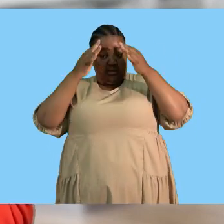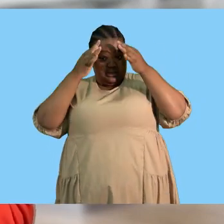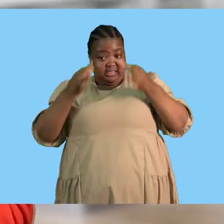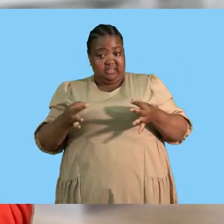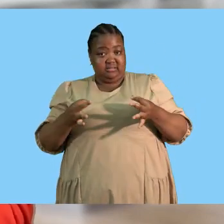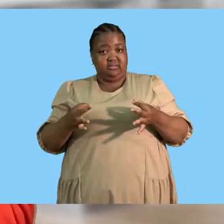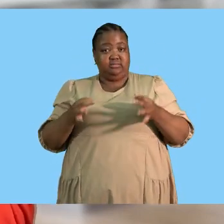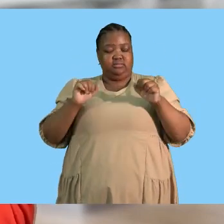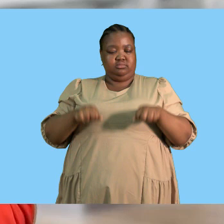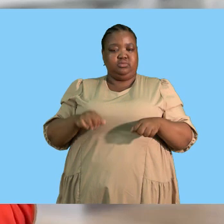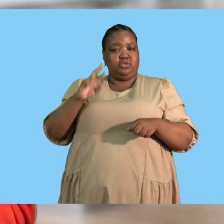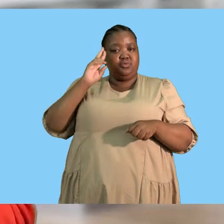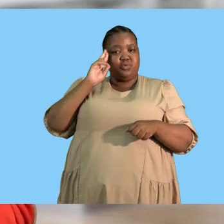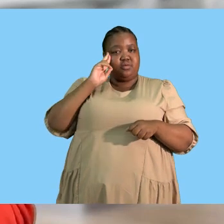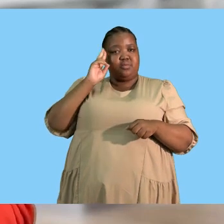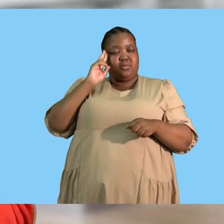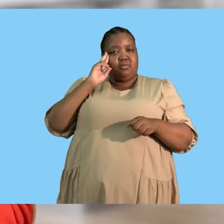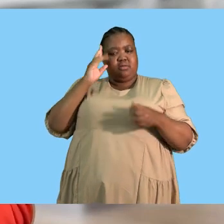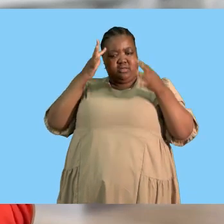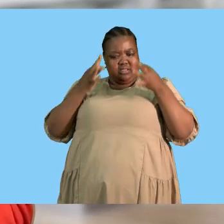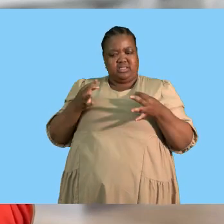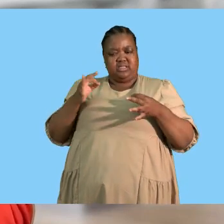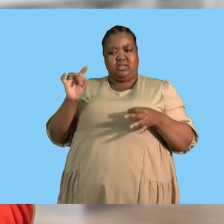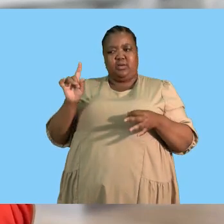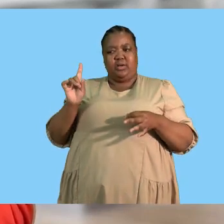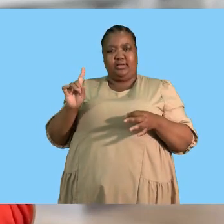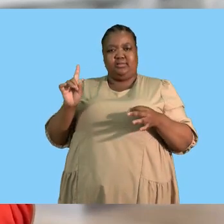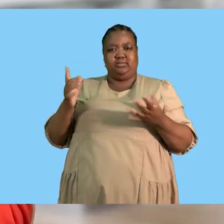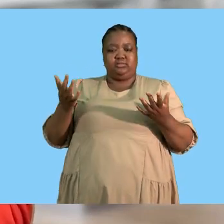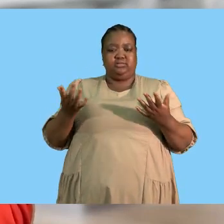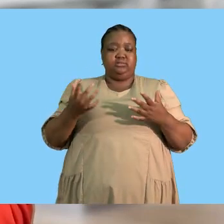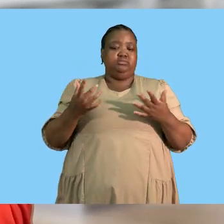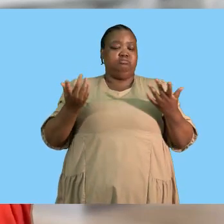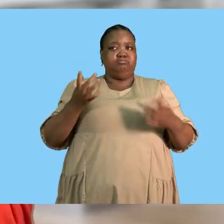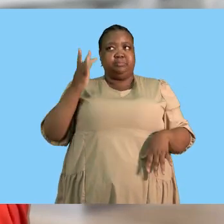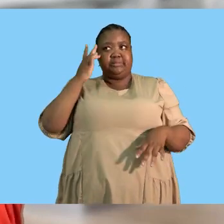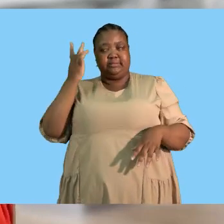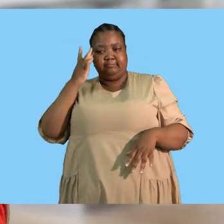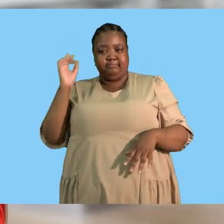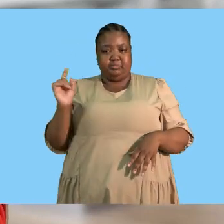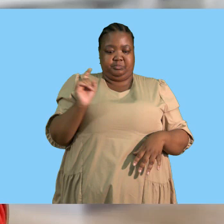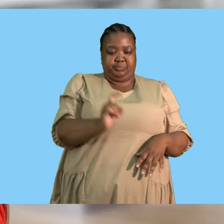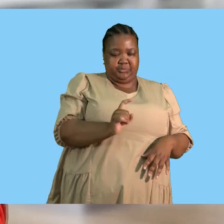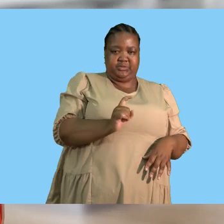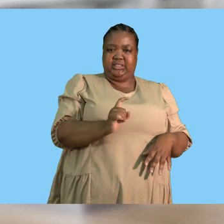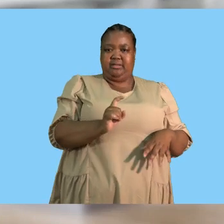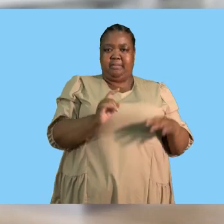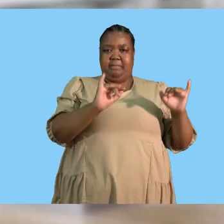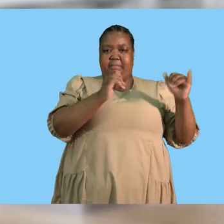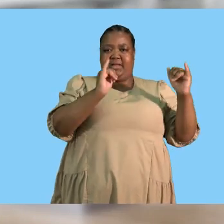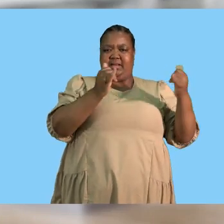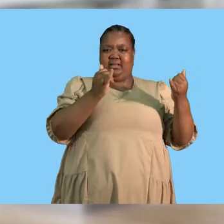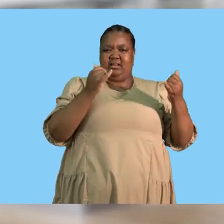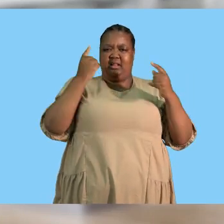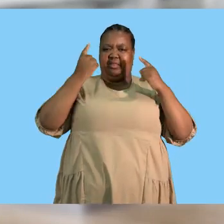you are making a bad decision, you must have remembered that you decided to go there at the spur of a moment